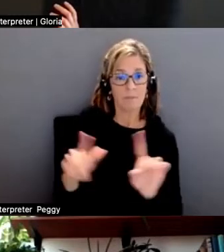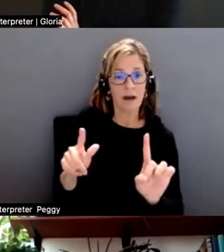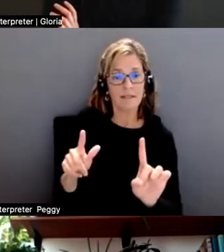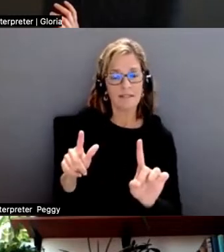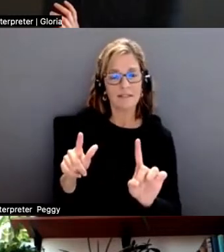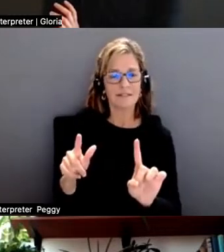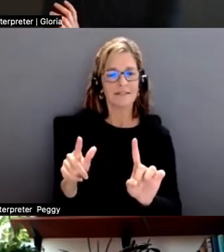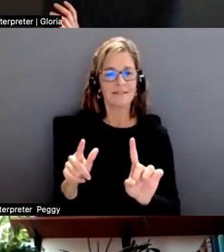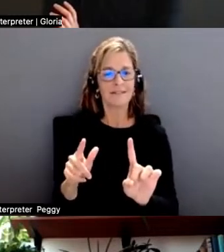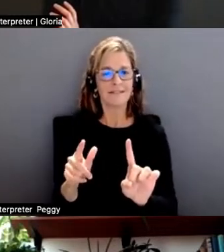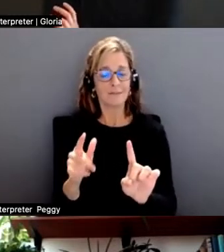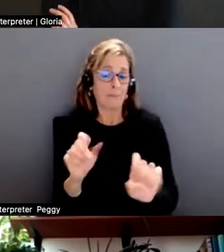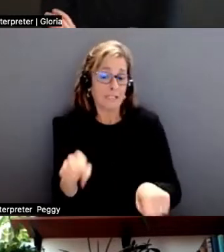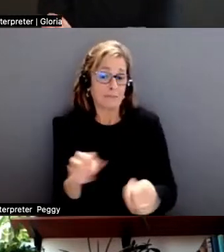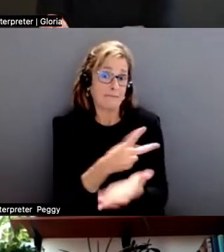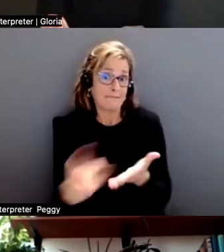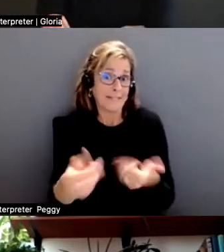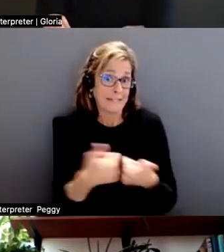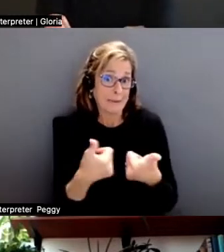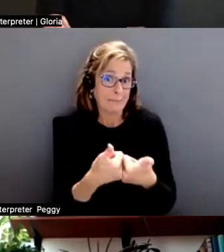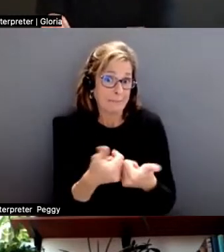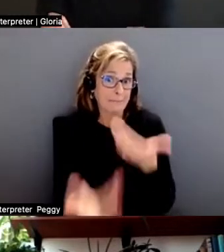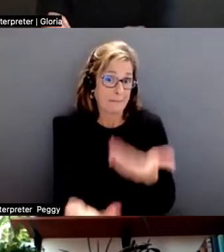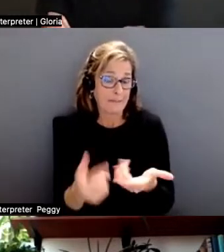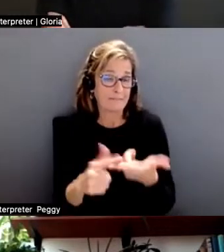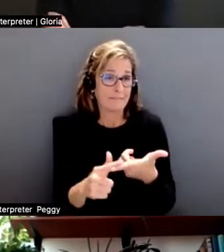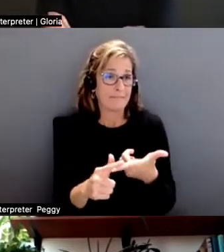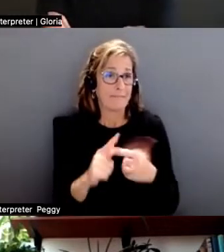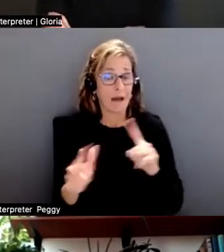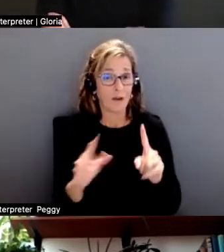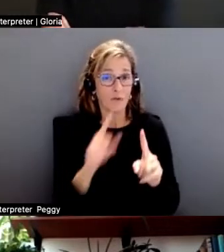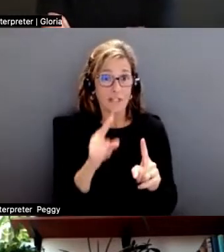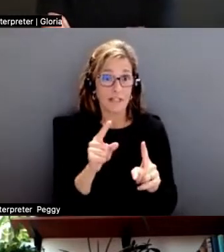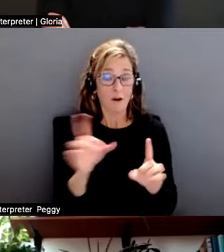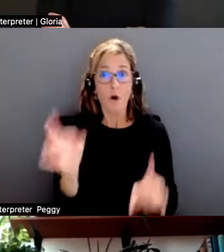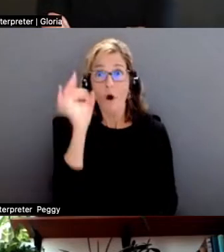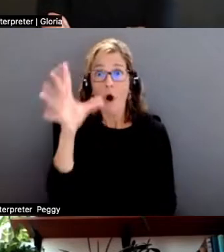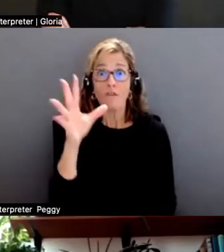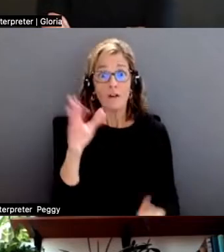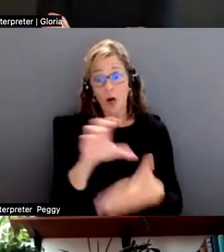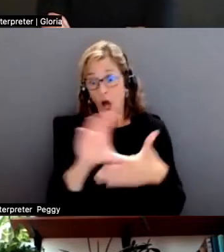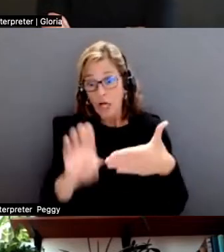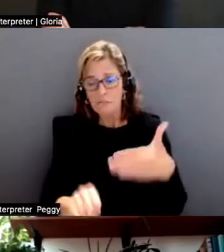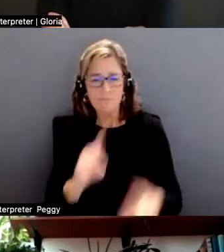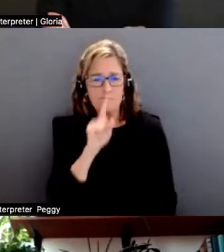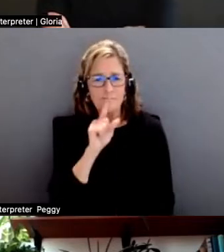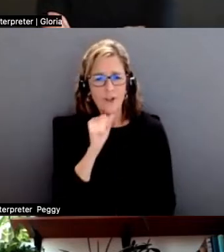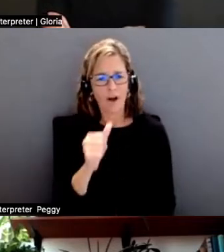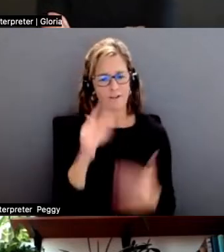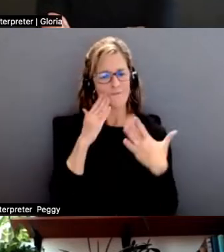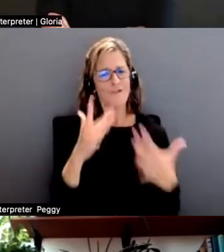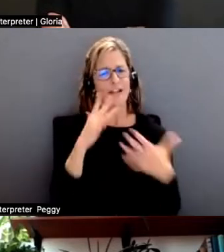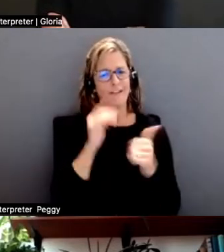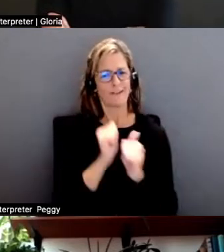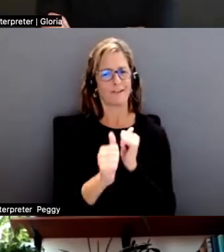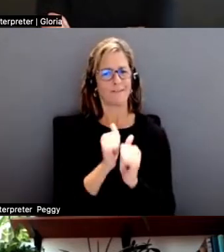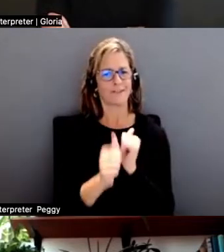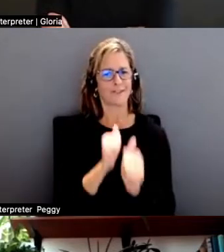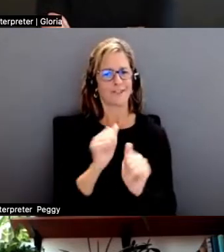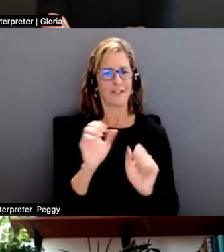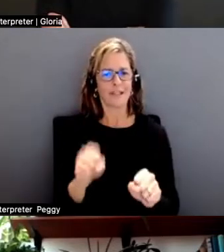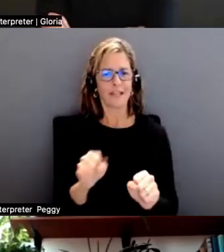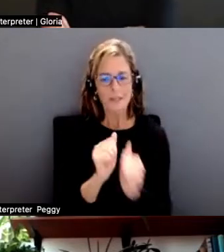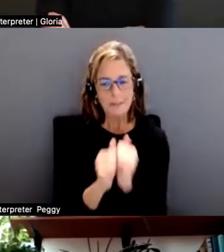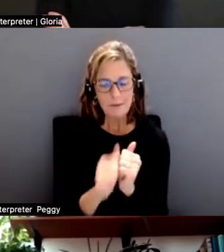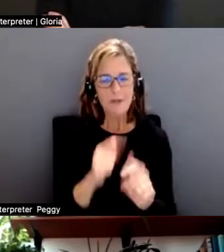you will fail, or you won't get it, or your team won't win. But we can use this friendly competition, this